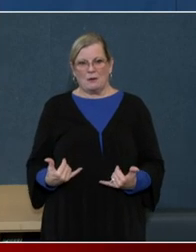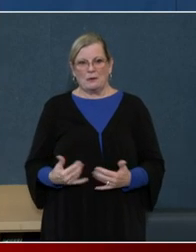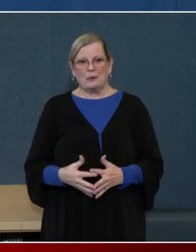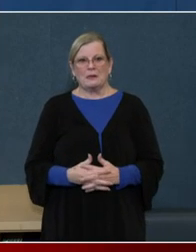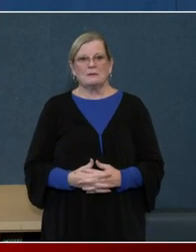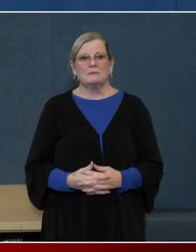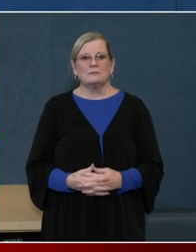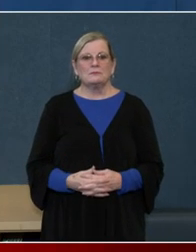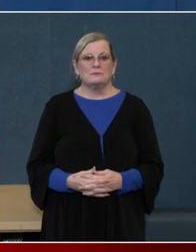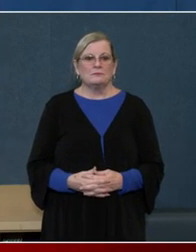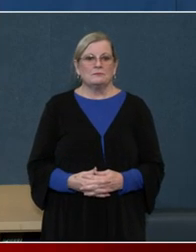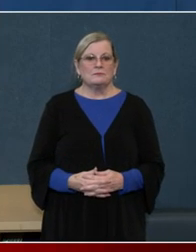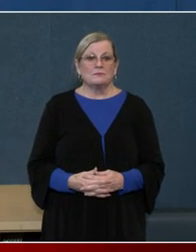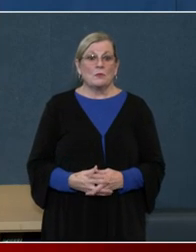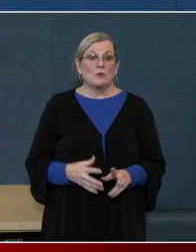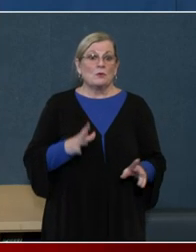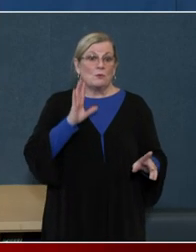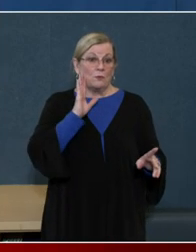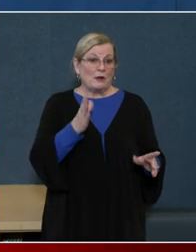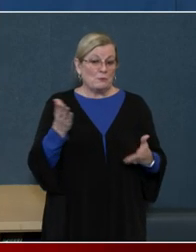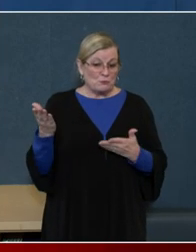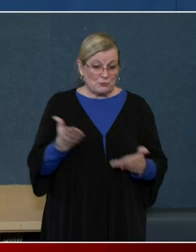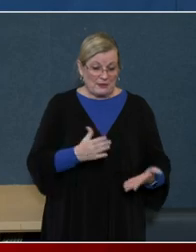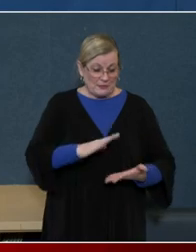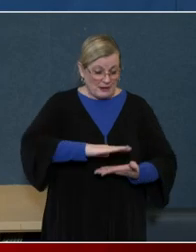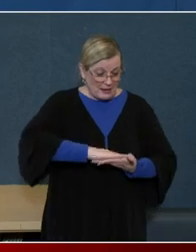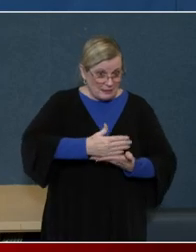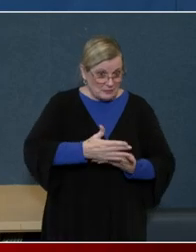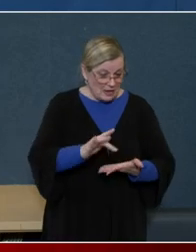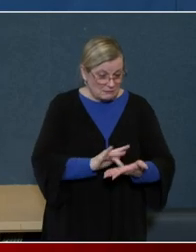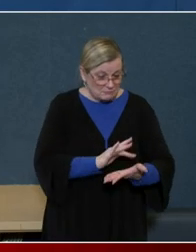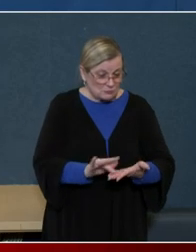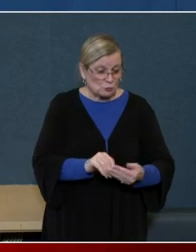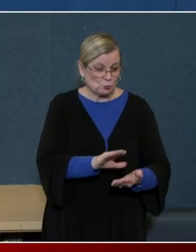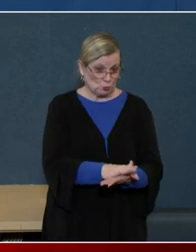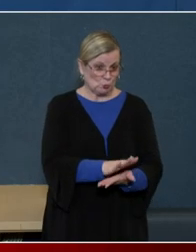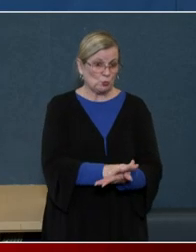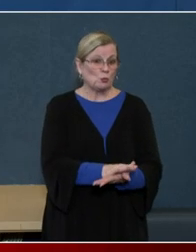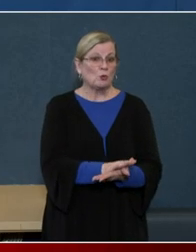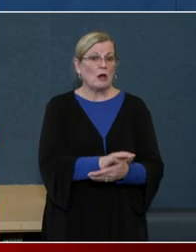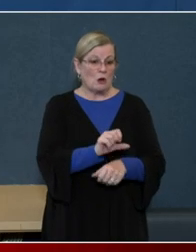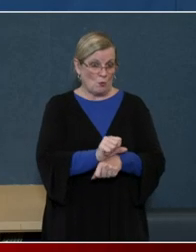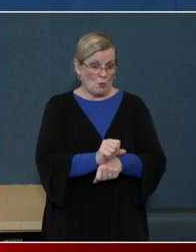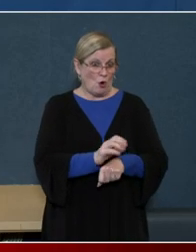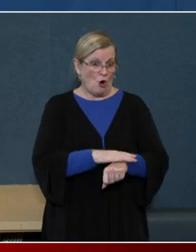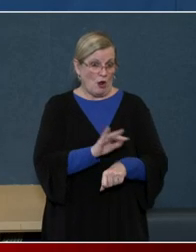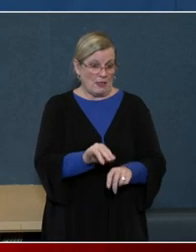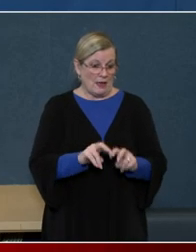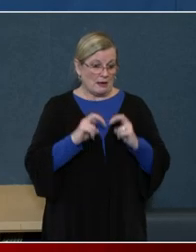school and sort of working together in small groups online. That is correct.